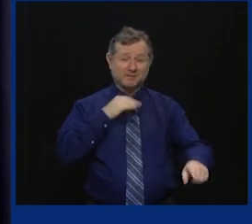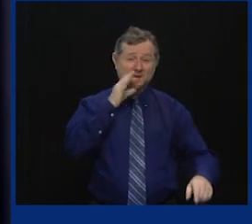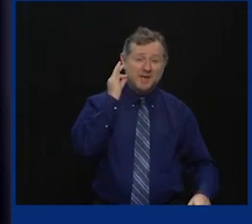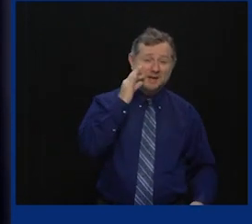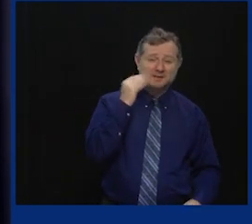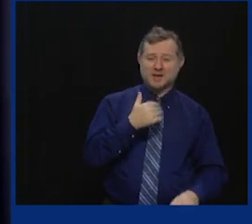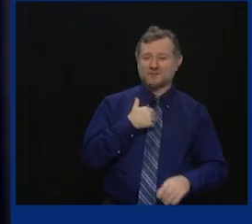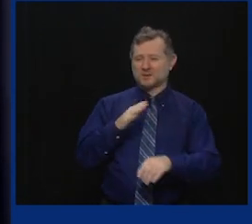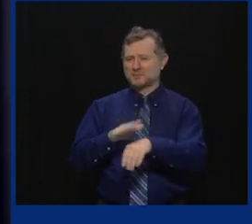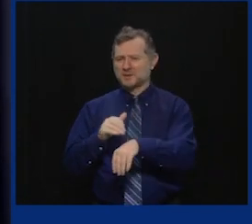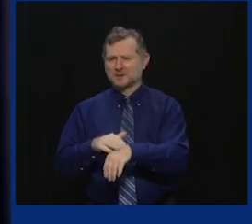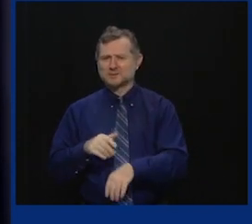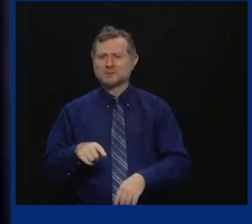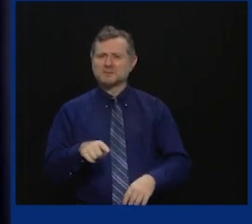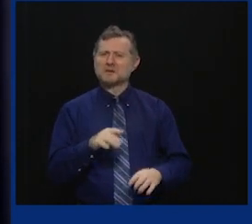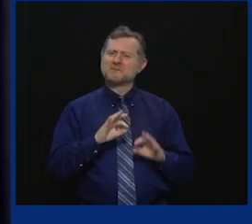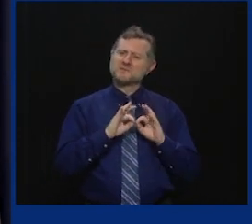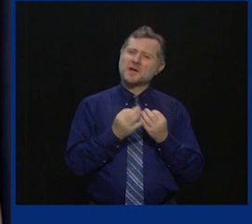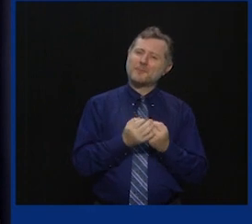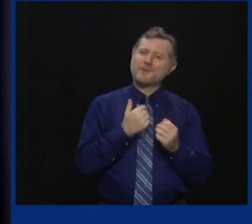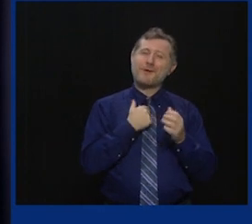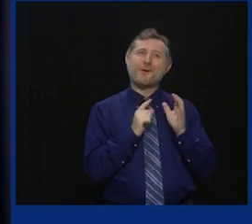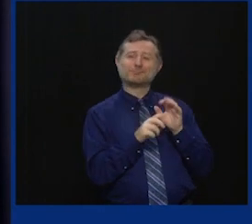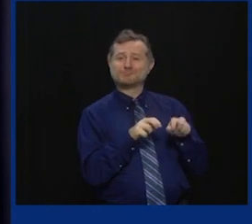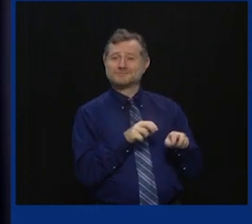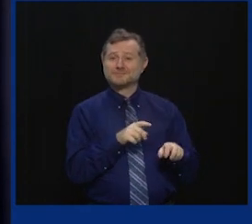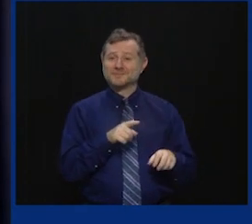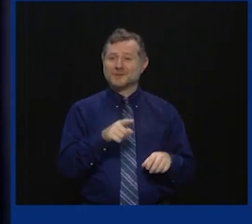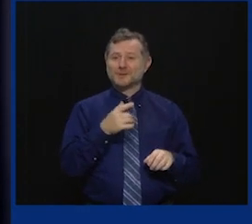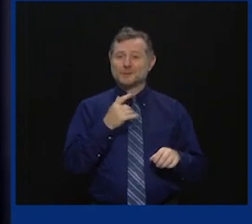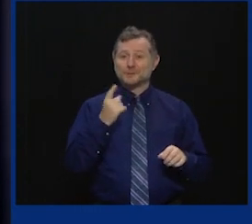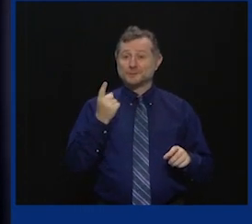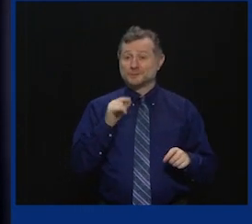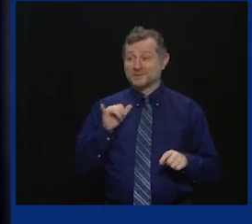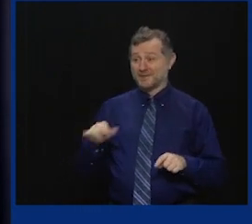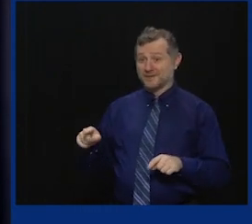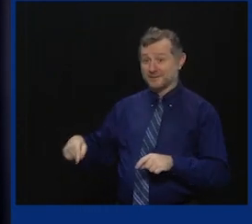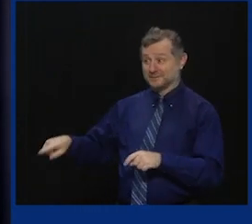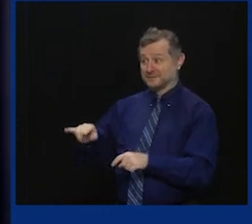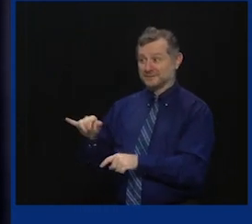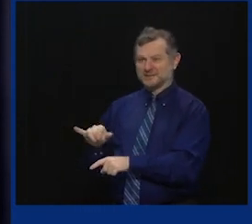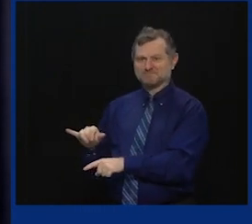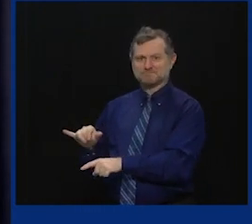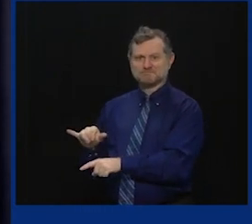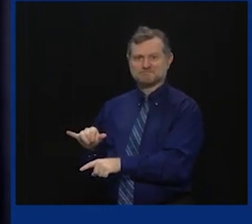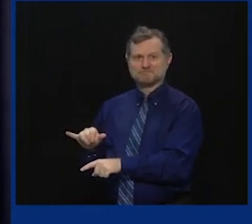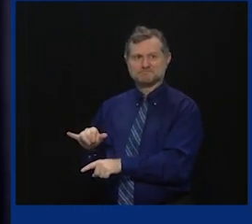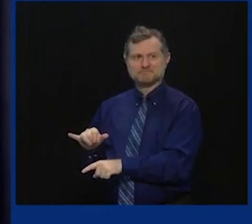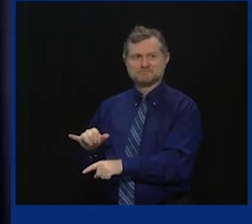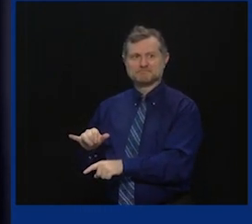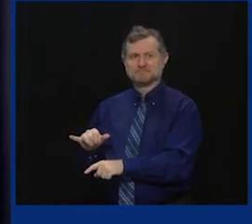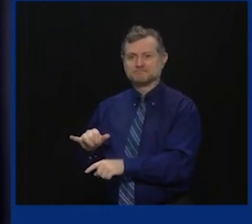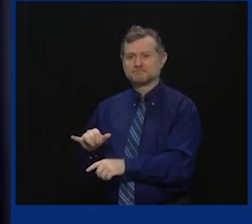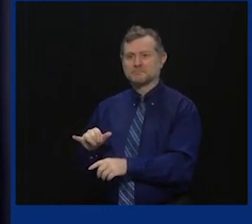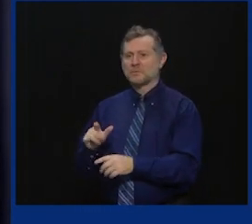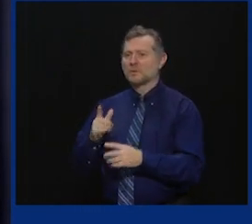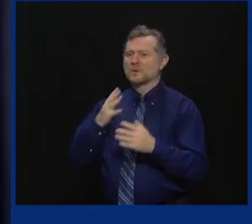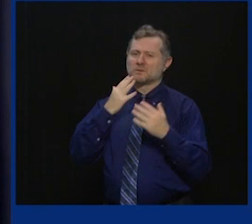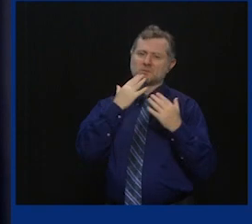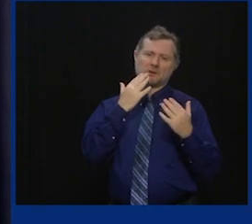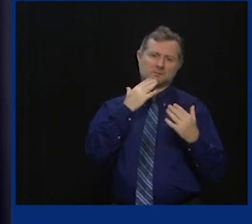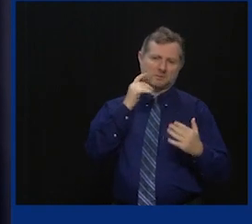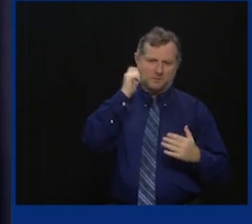would never treat them like that. And so I'm thankful that today the governor instituted immediate